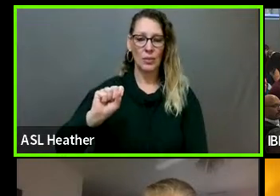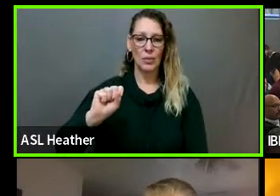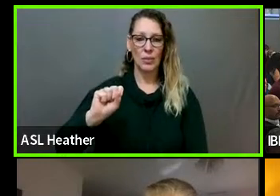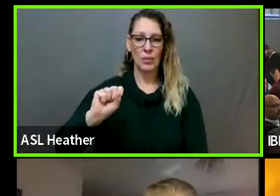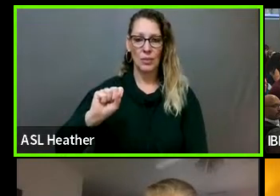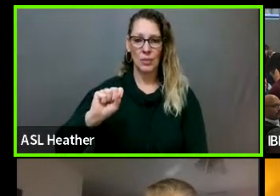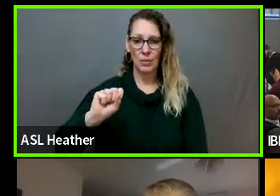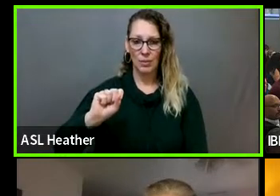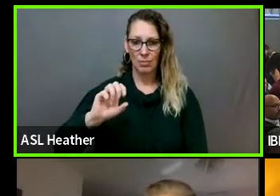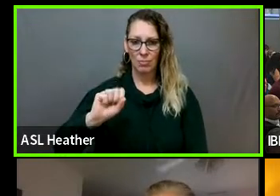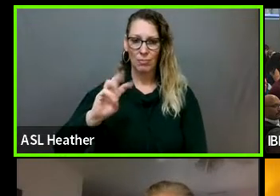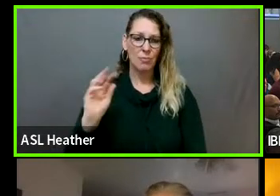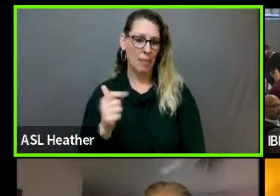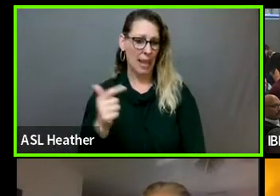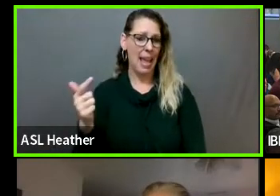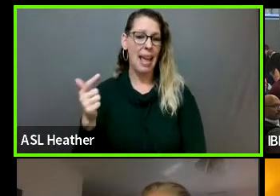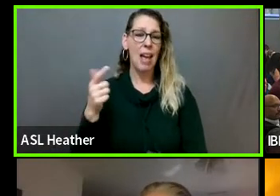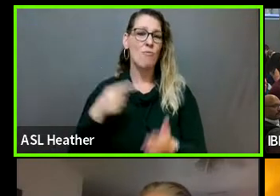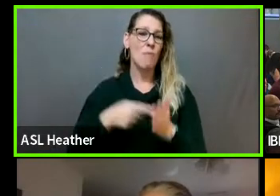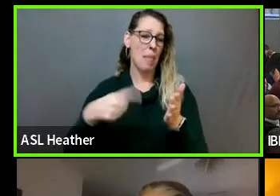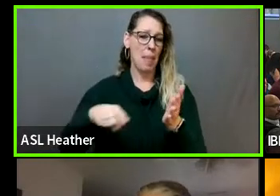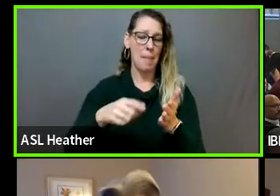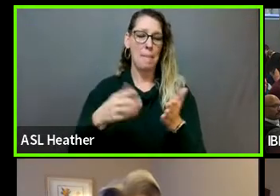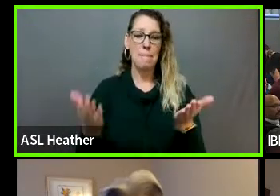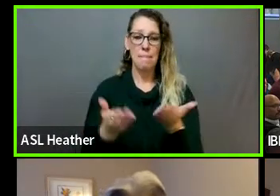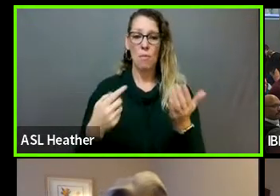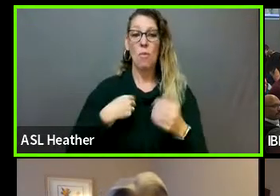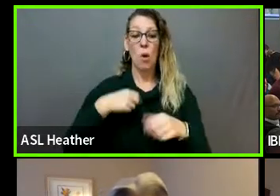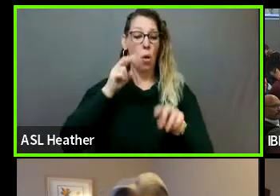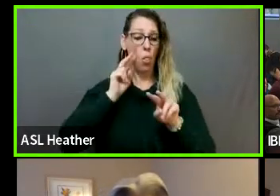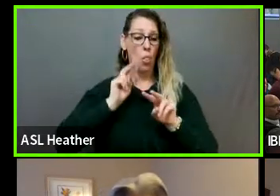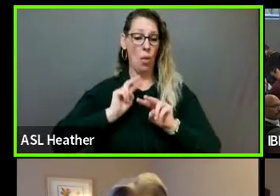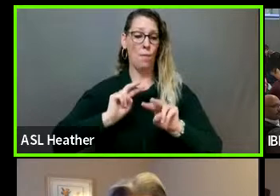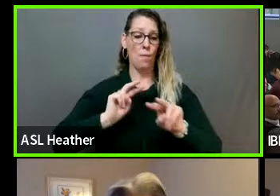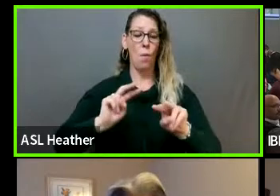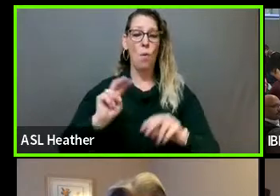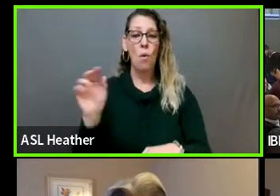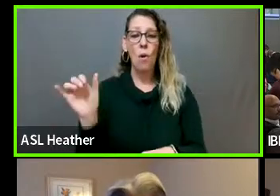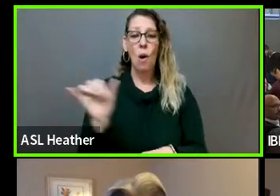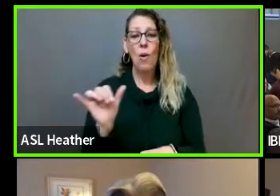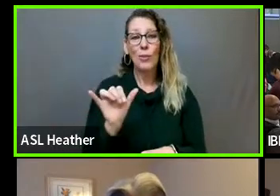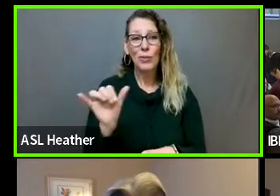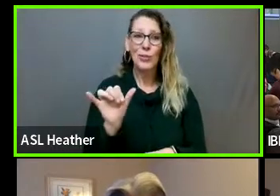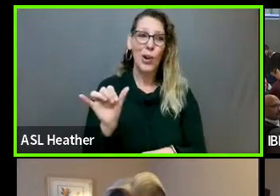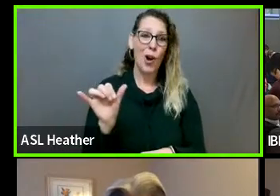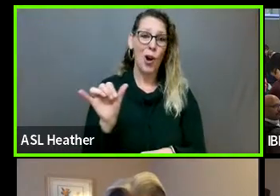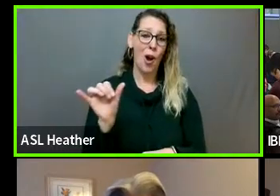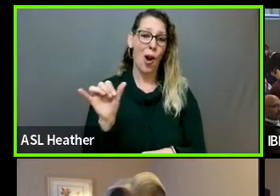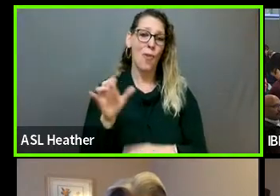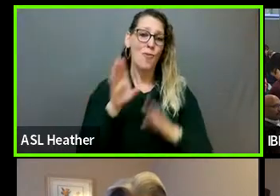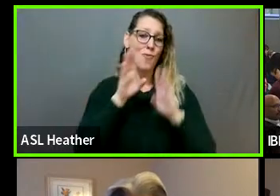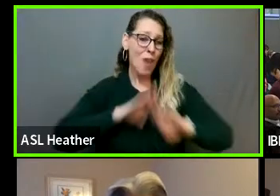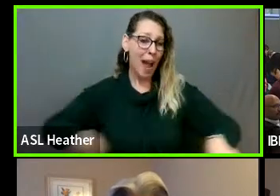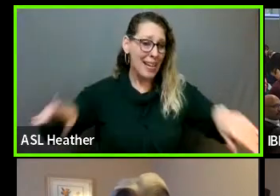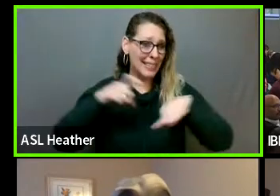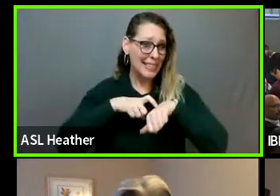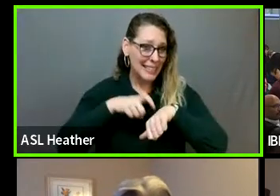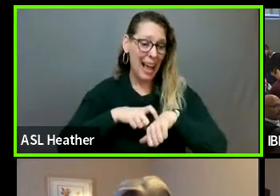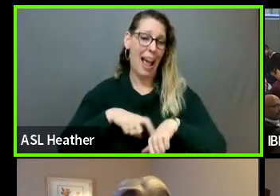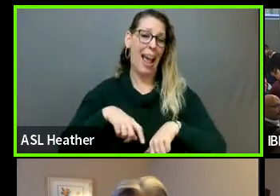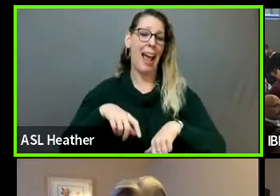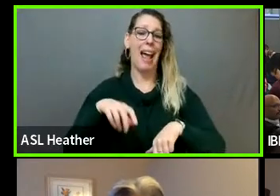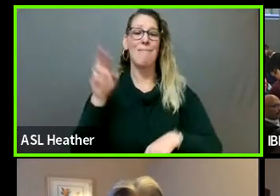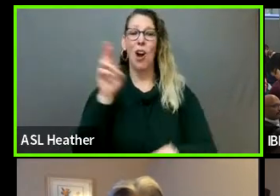them here. What I am looking forward to is also some just quiet time,